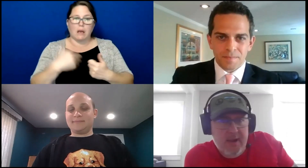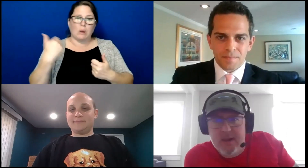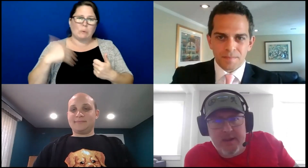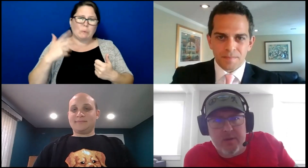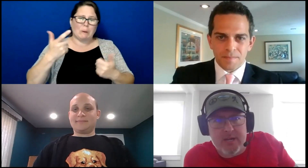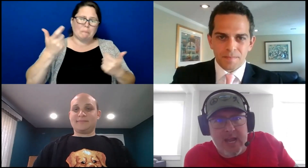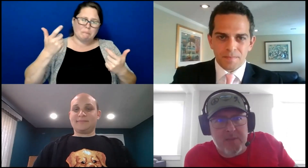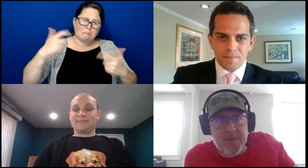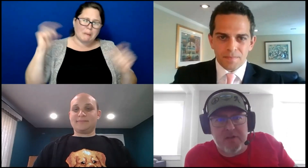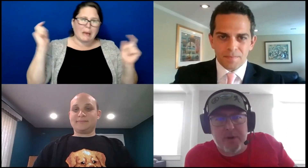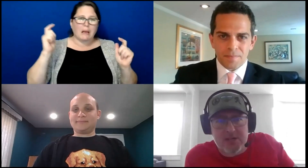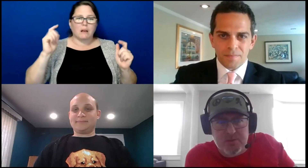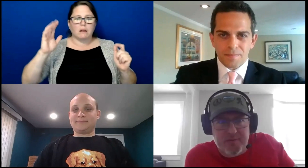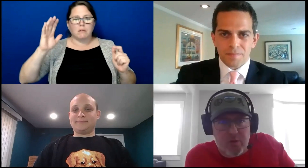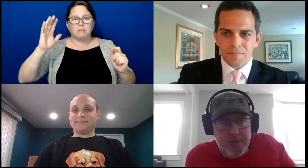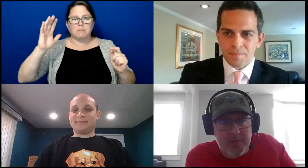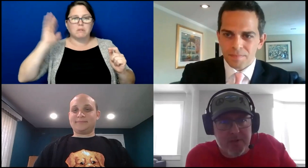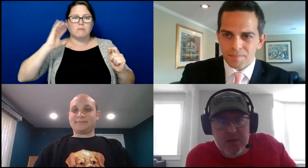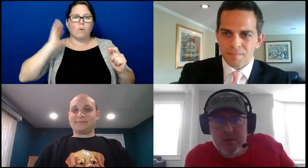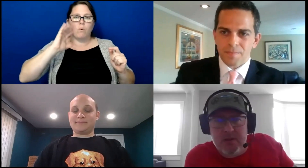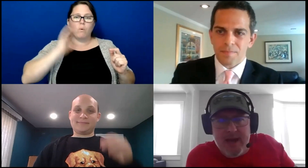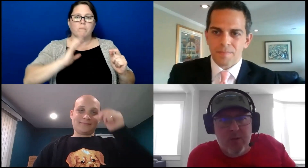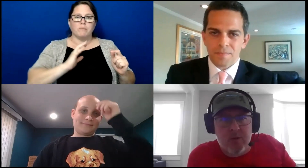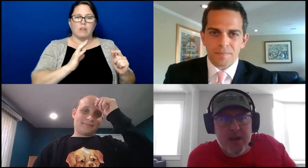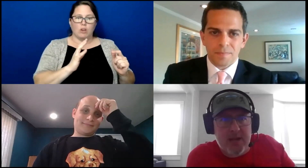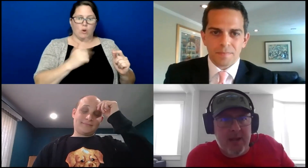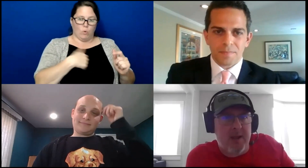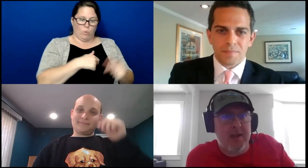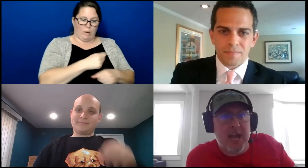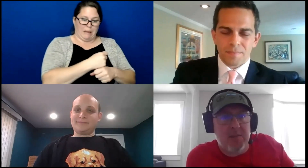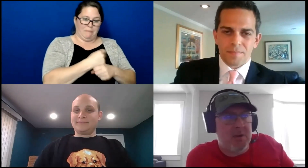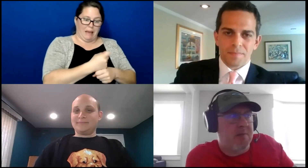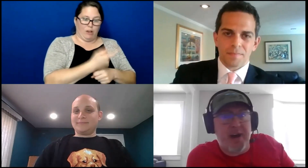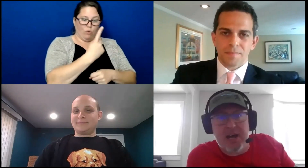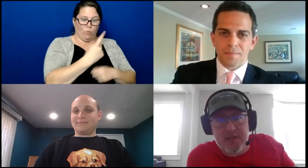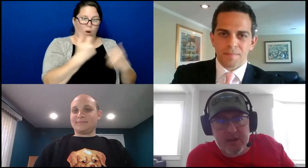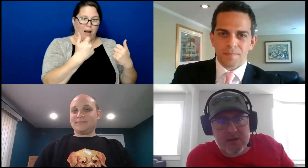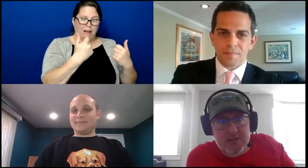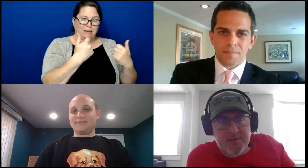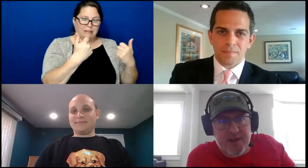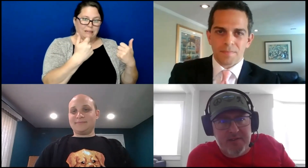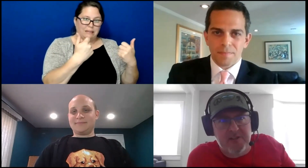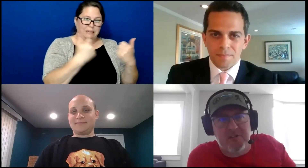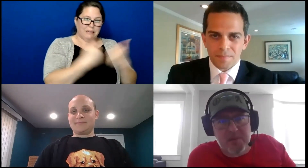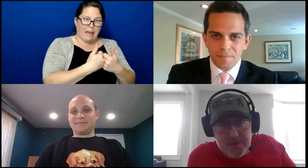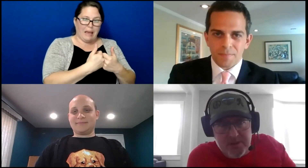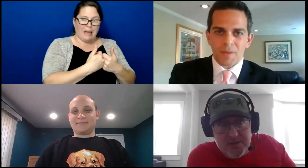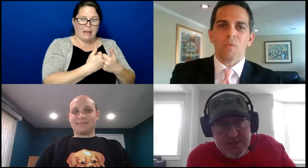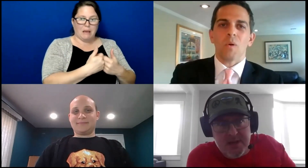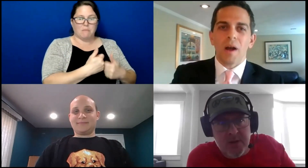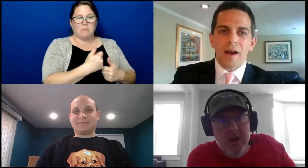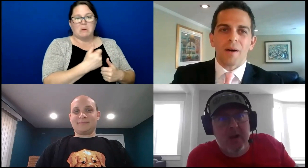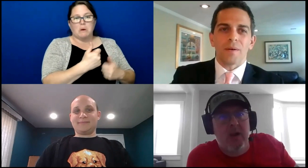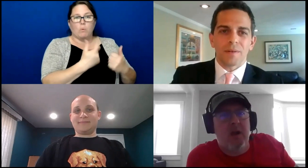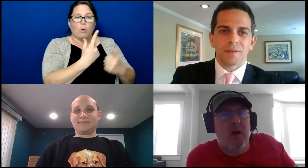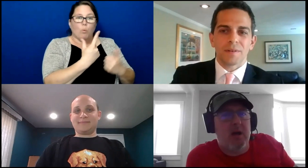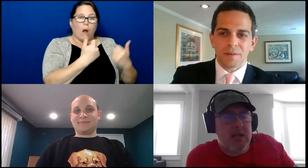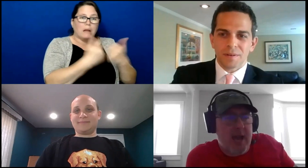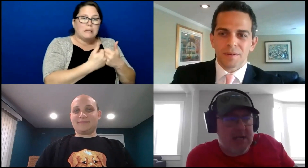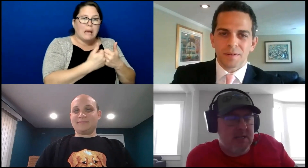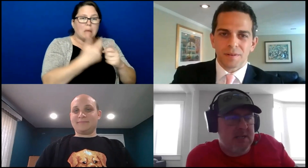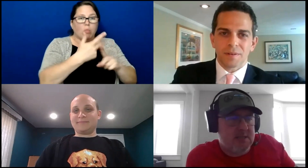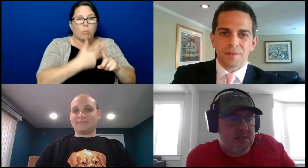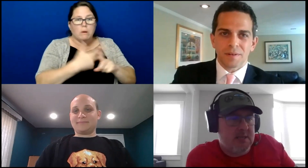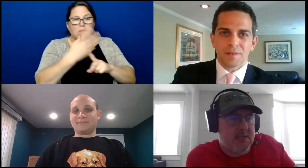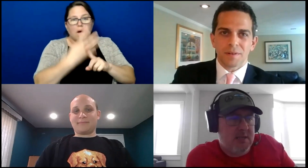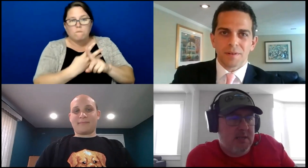making, a game in 3 months with 4 people. Now we're making a game in 5 years with 500 people. So wow.